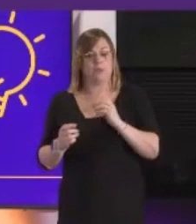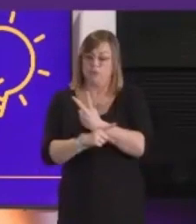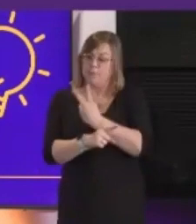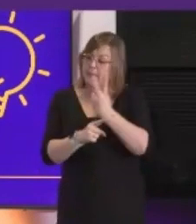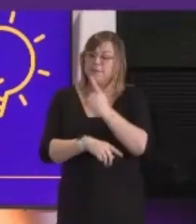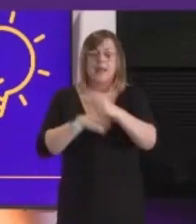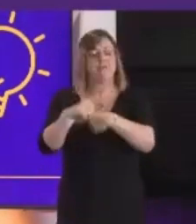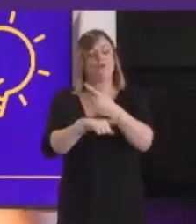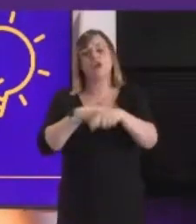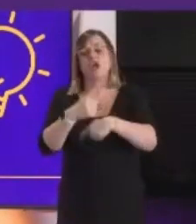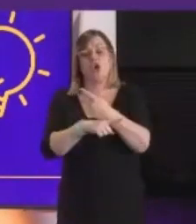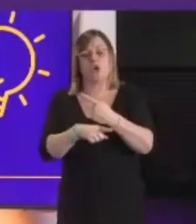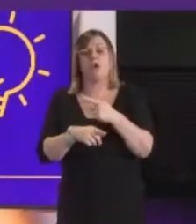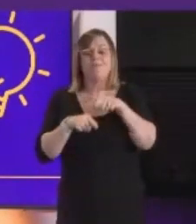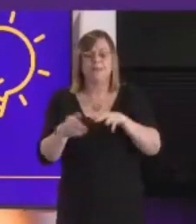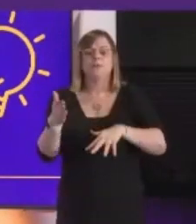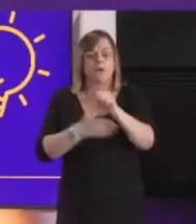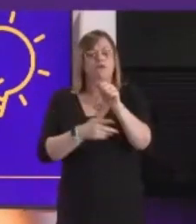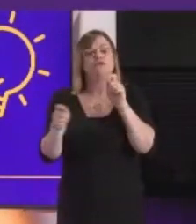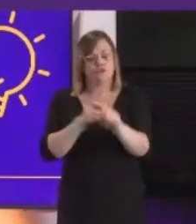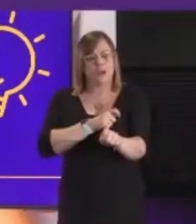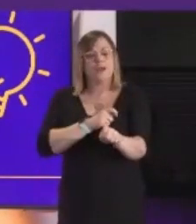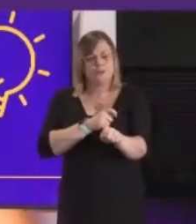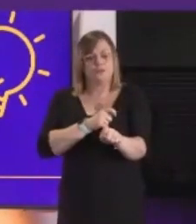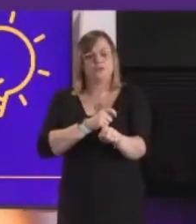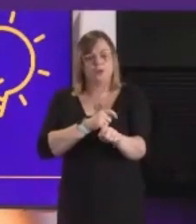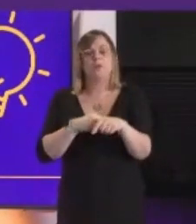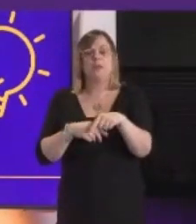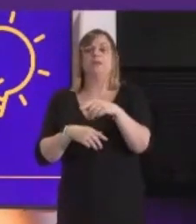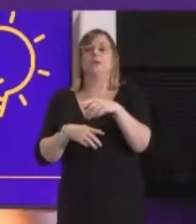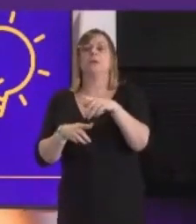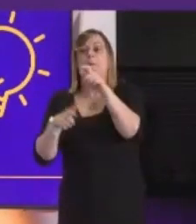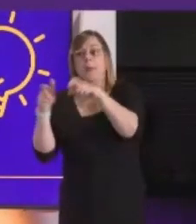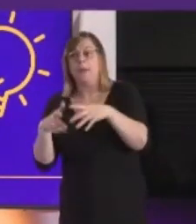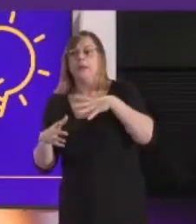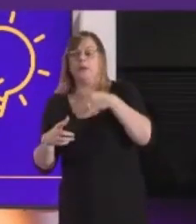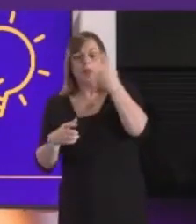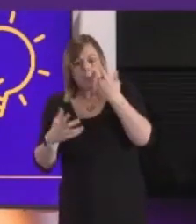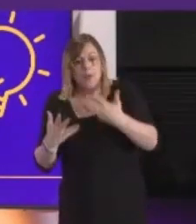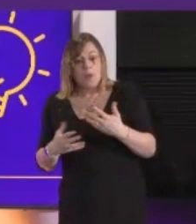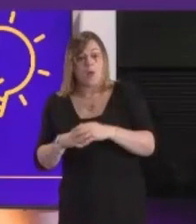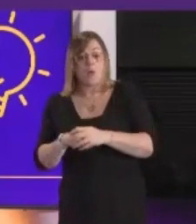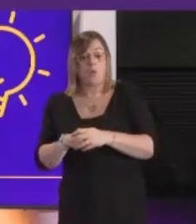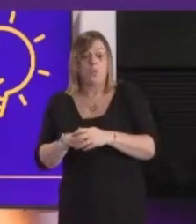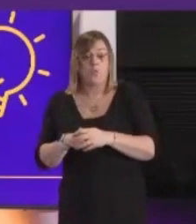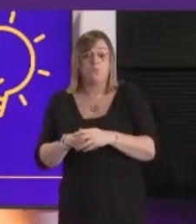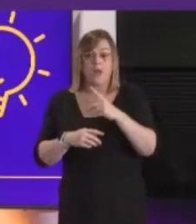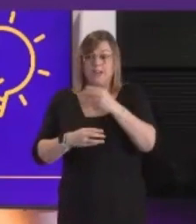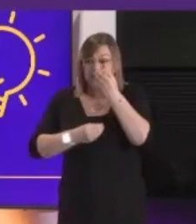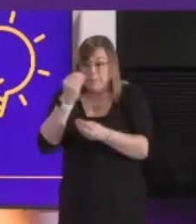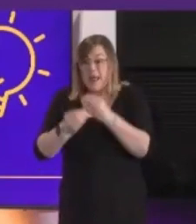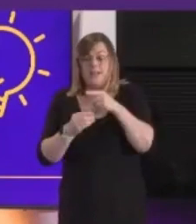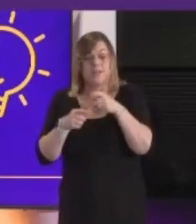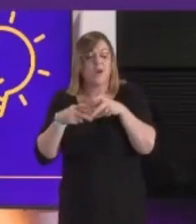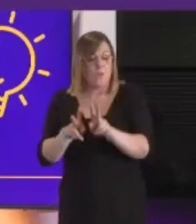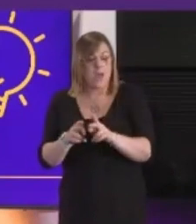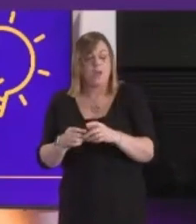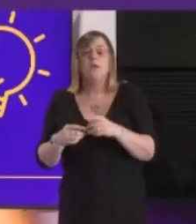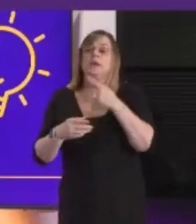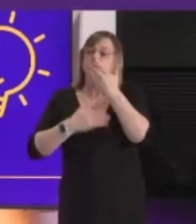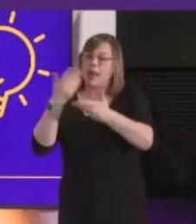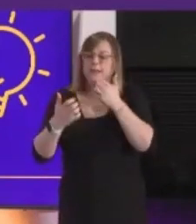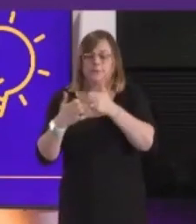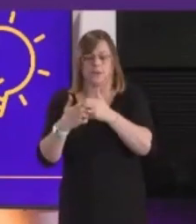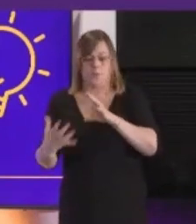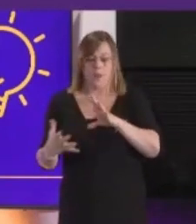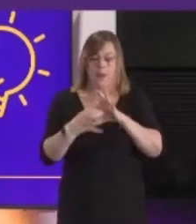year. This is a cultural change. This is what we need to be thinking about now. And it's framed in that way. It explains how it relates to our business strategies